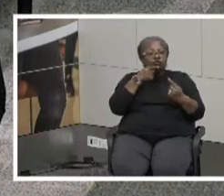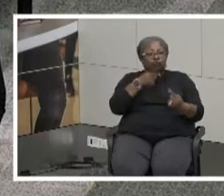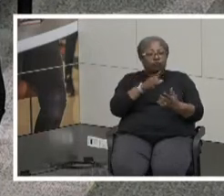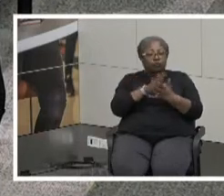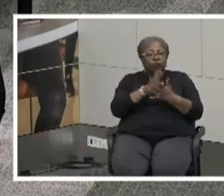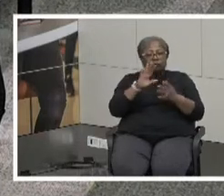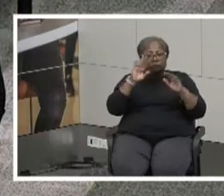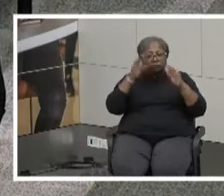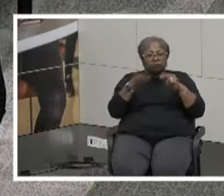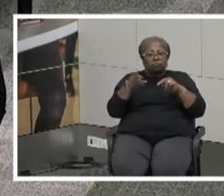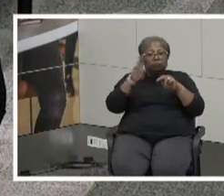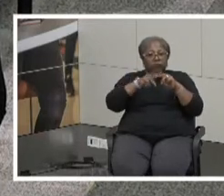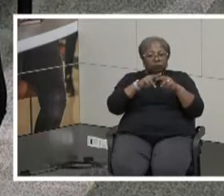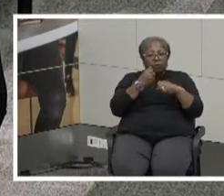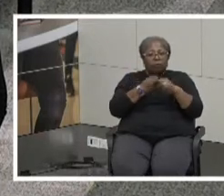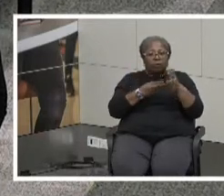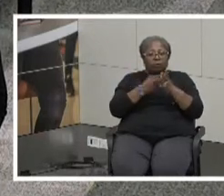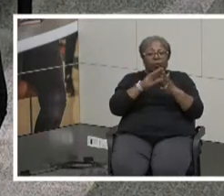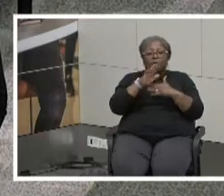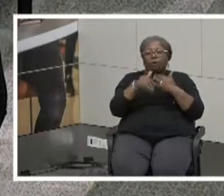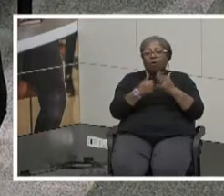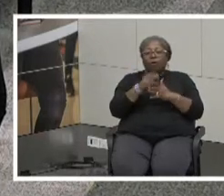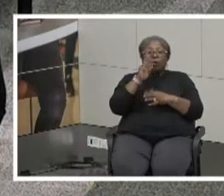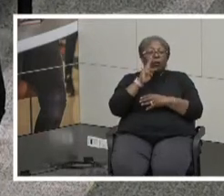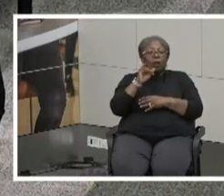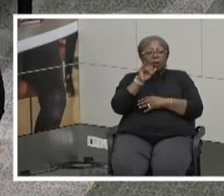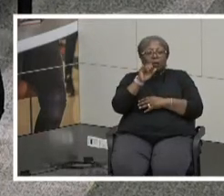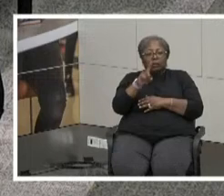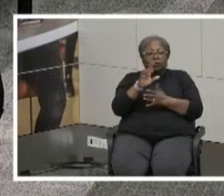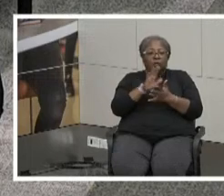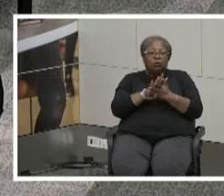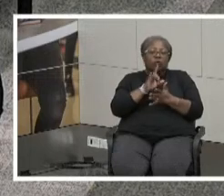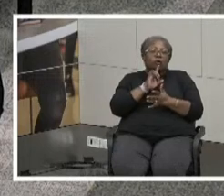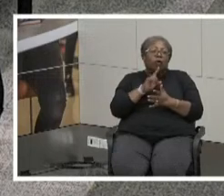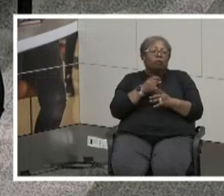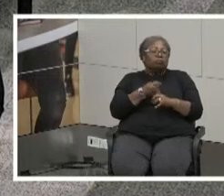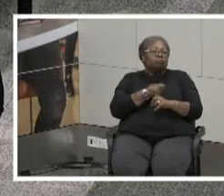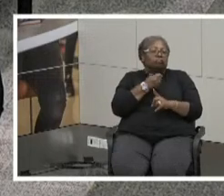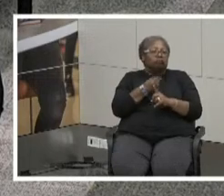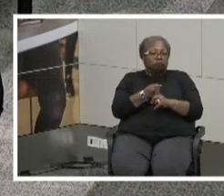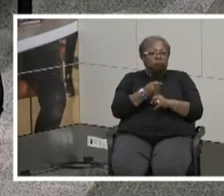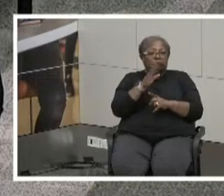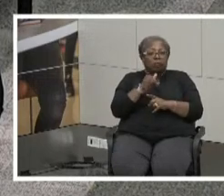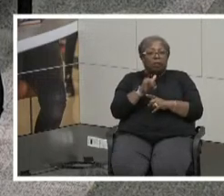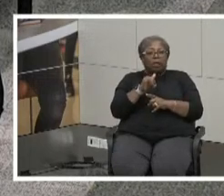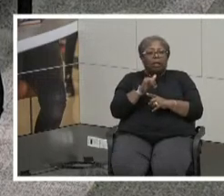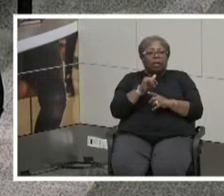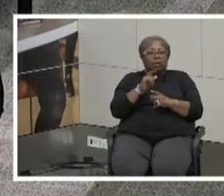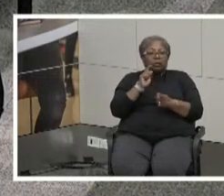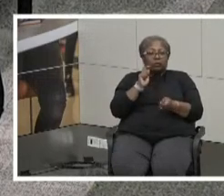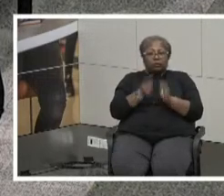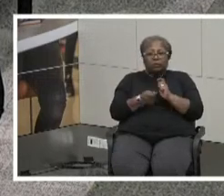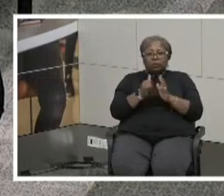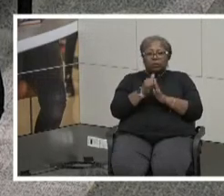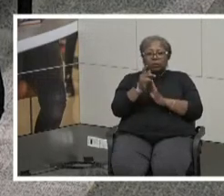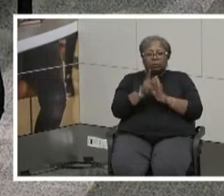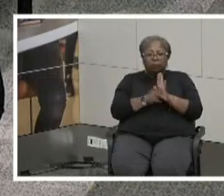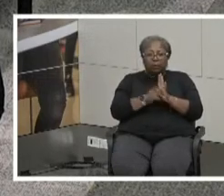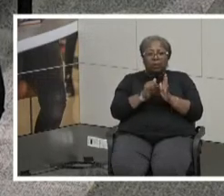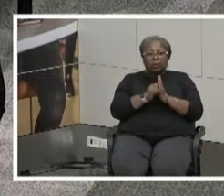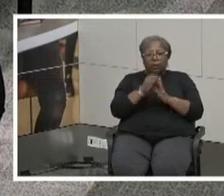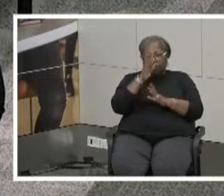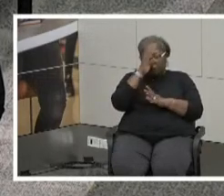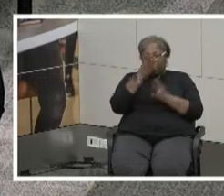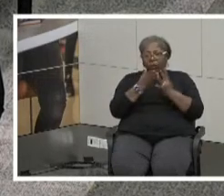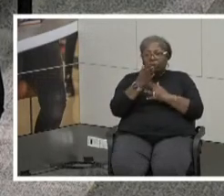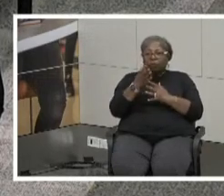increased scope has ensured that all Houston ISD students are being detrimentally impacted by the destabilization these policies have created through